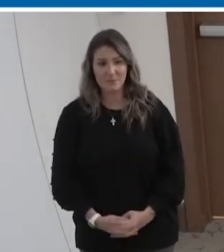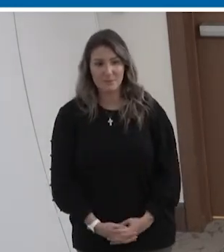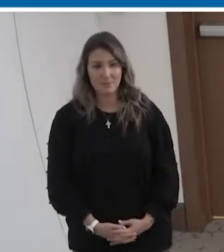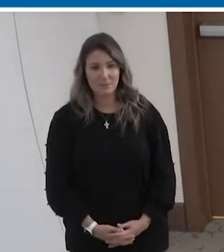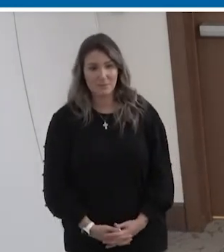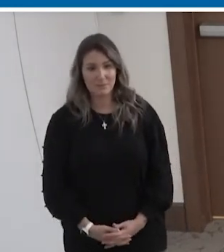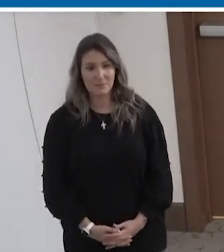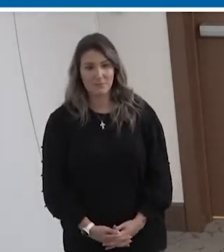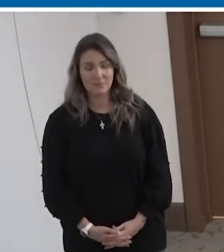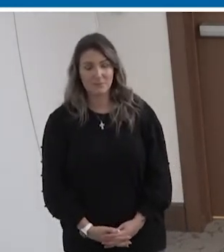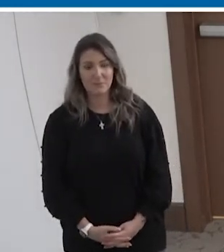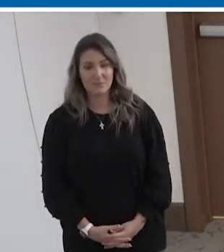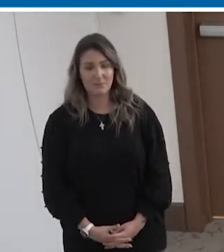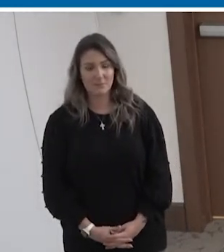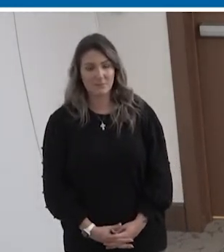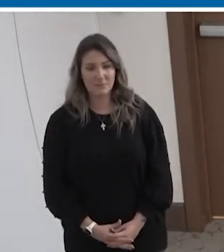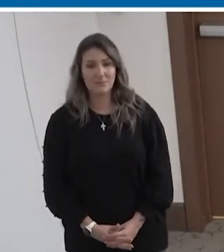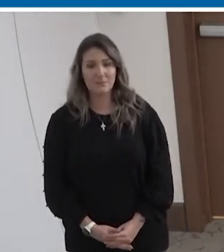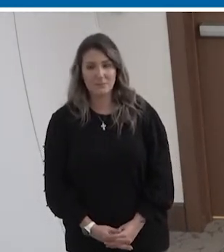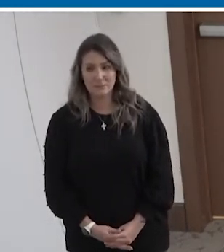preguntas.